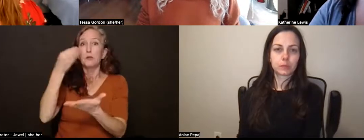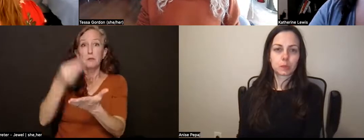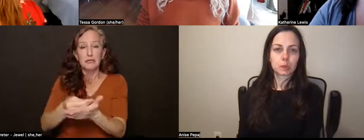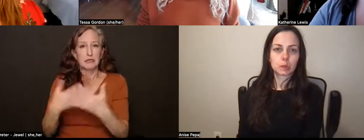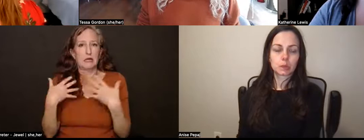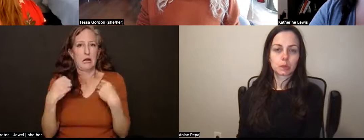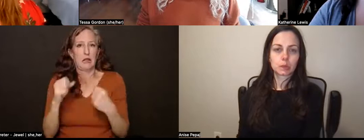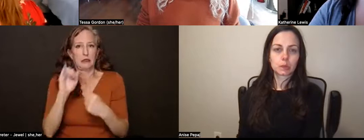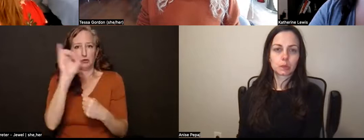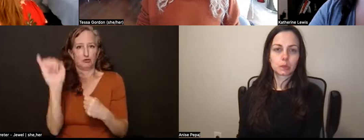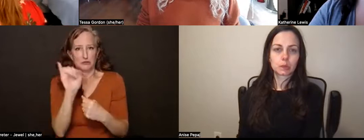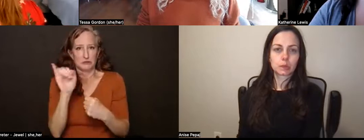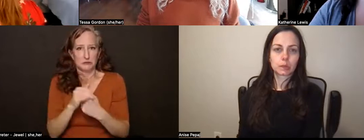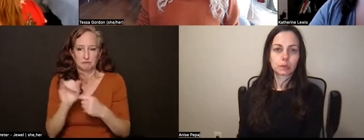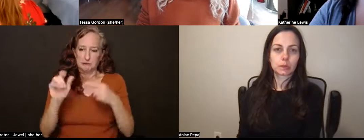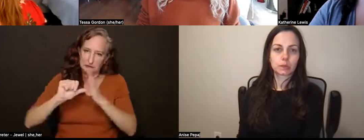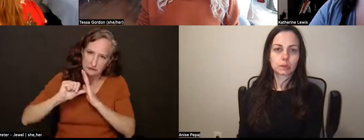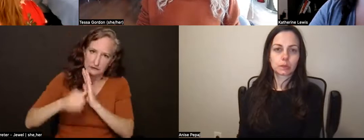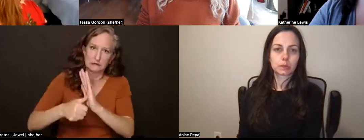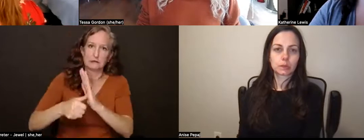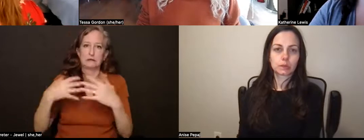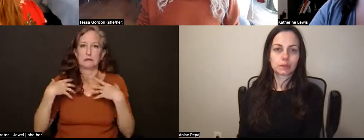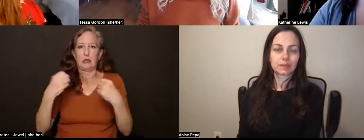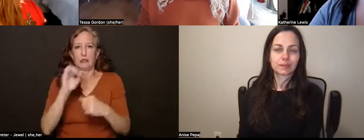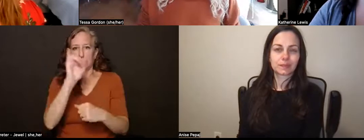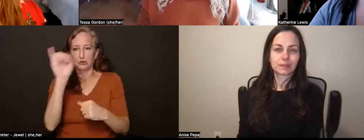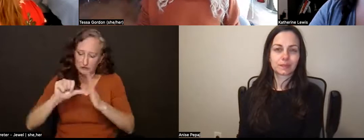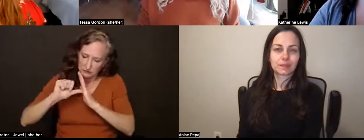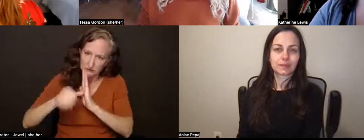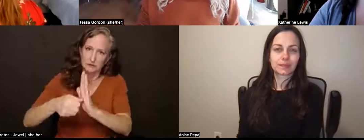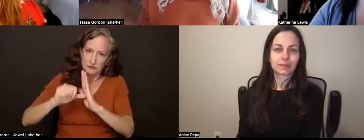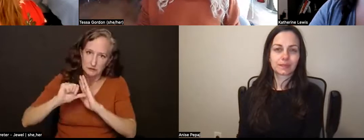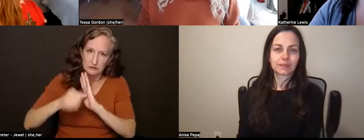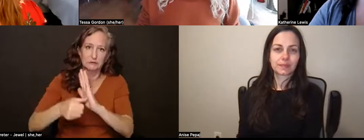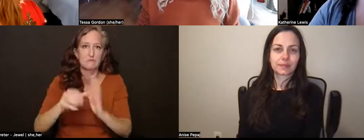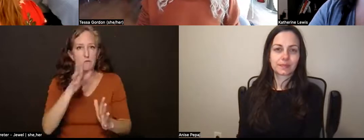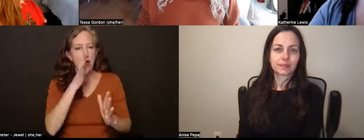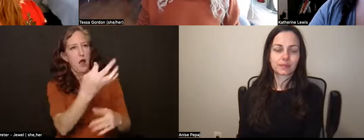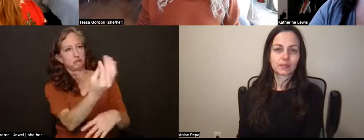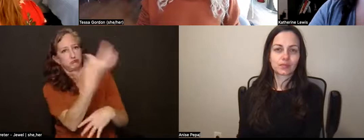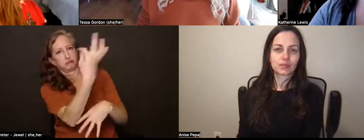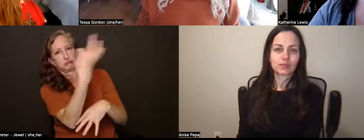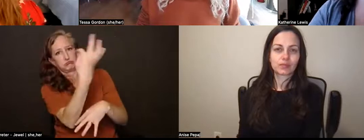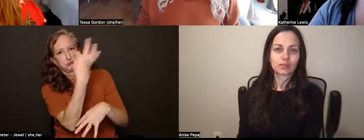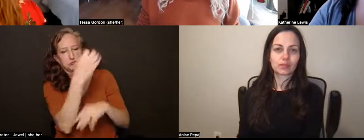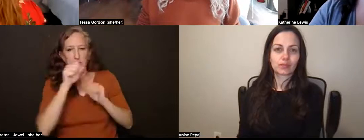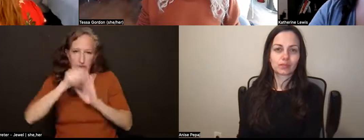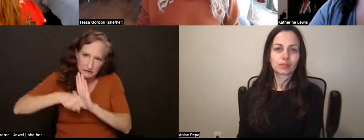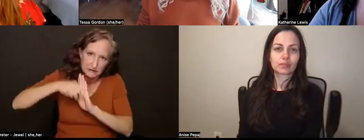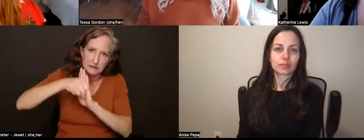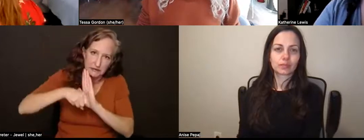insurance, get health insurance, get health insurance. That was drummed into my head since I was